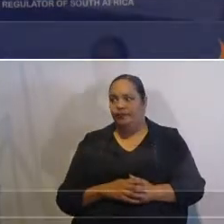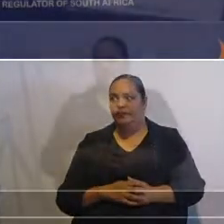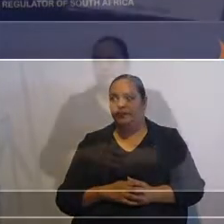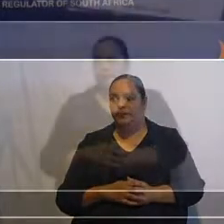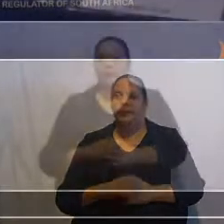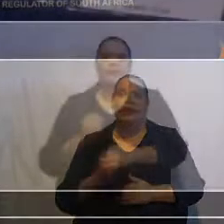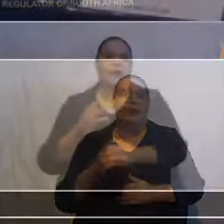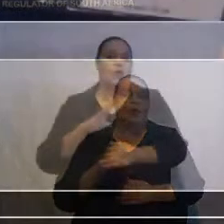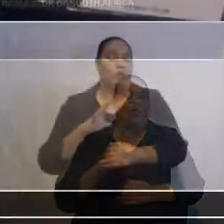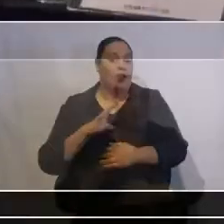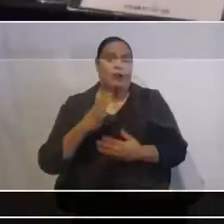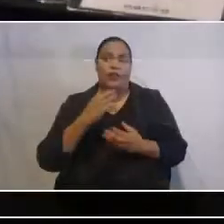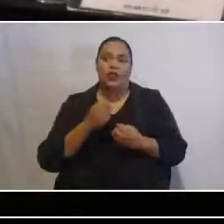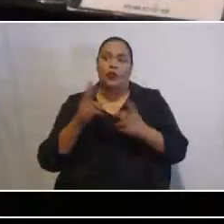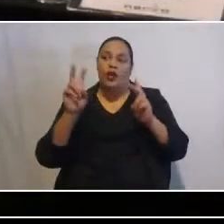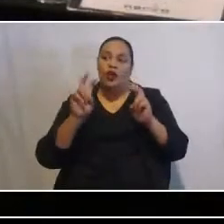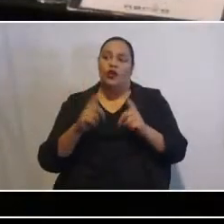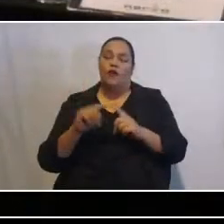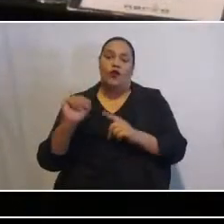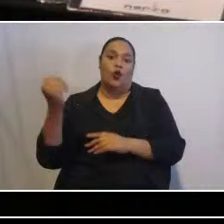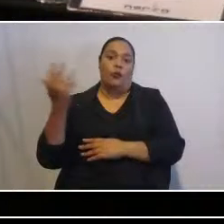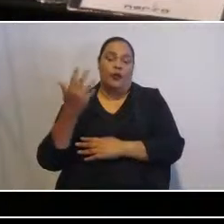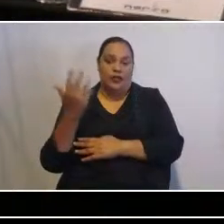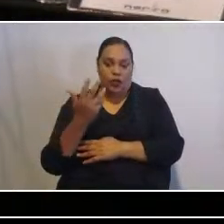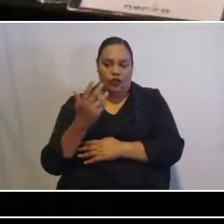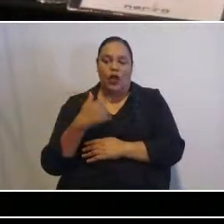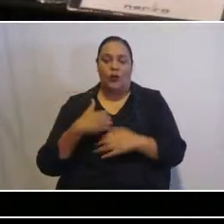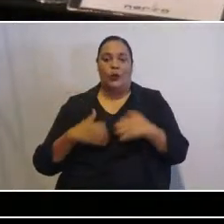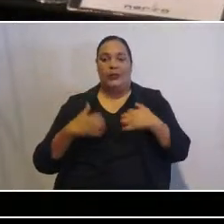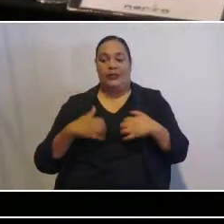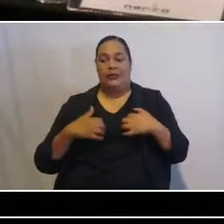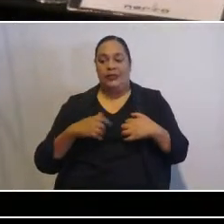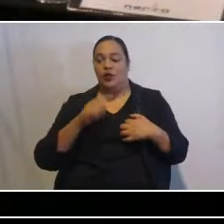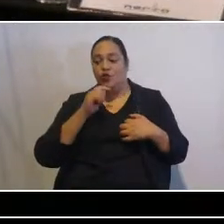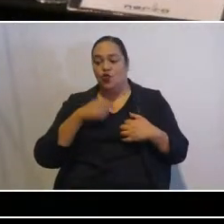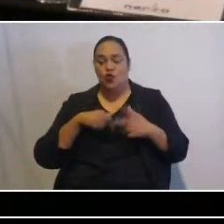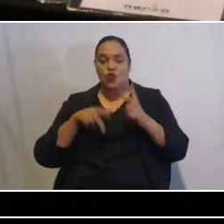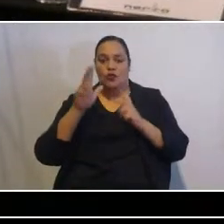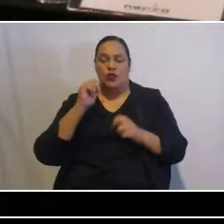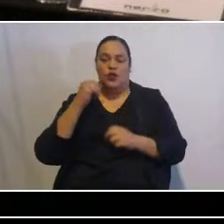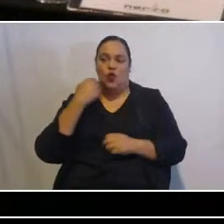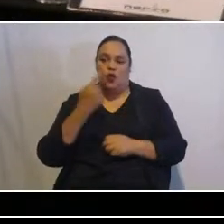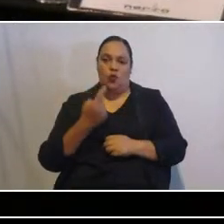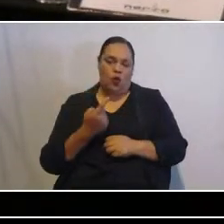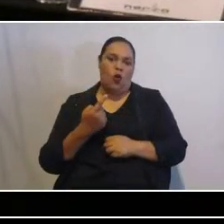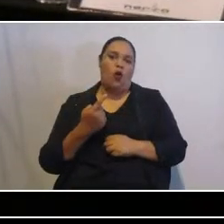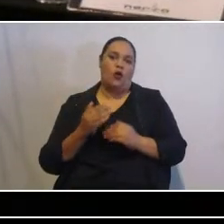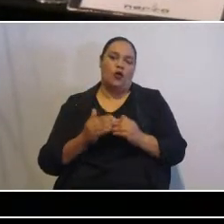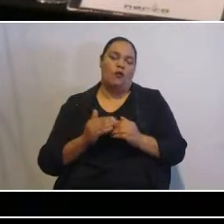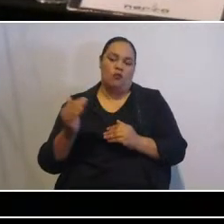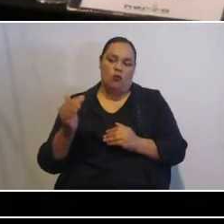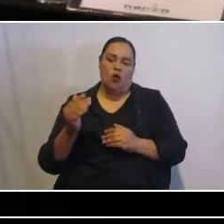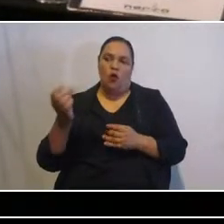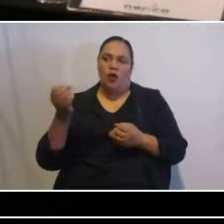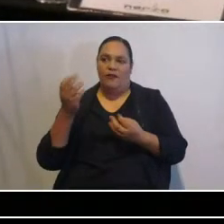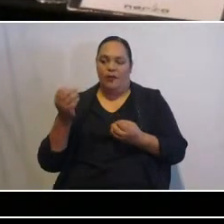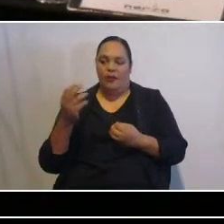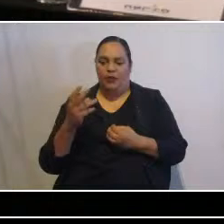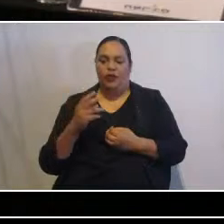All right, thank you very much, ESCOM, for your presentation, and we look forward really to further